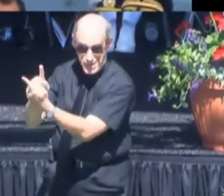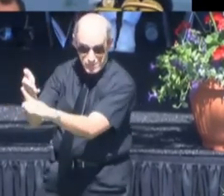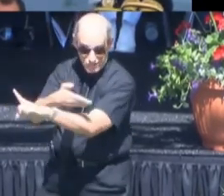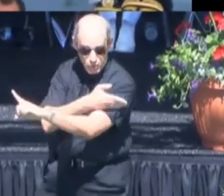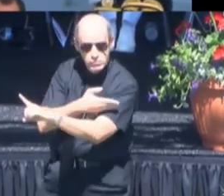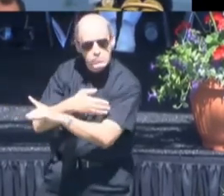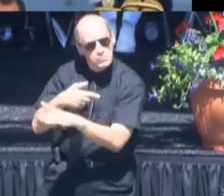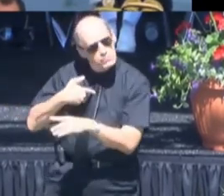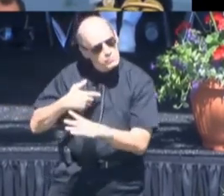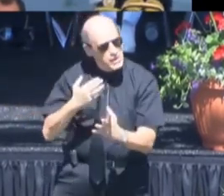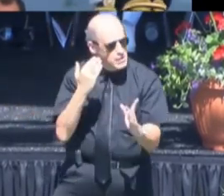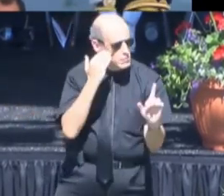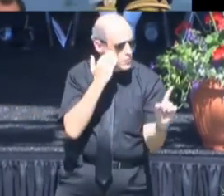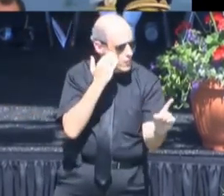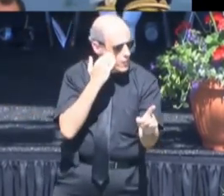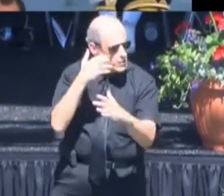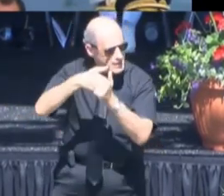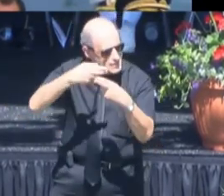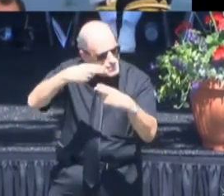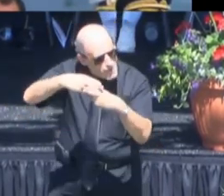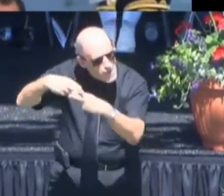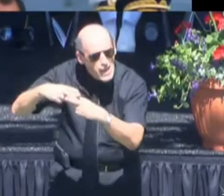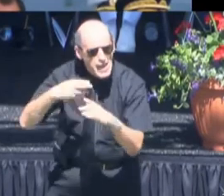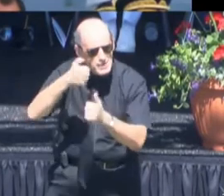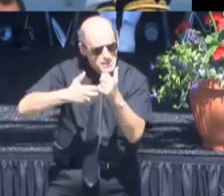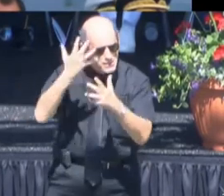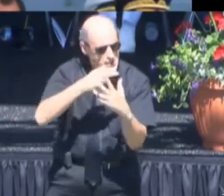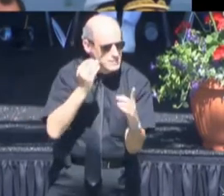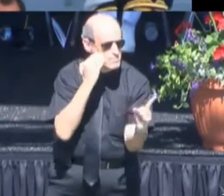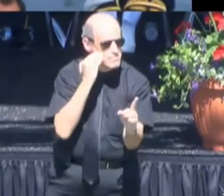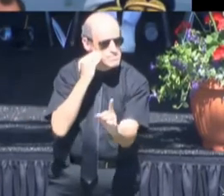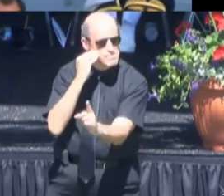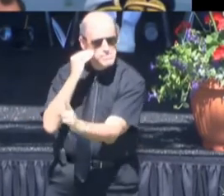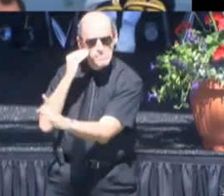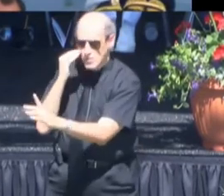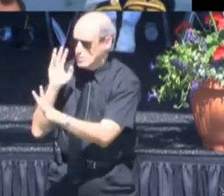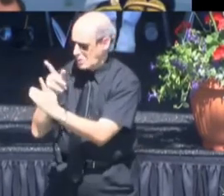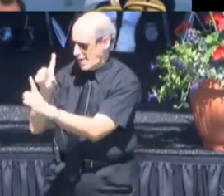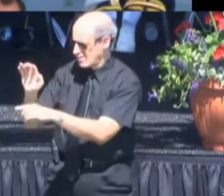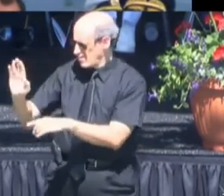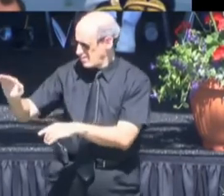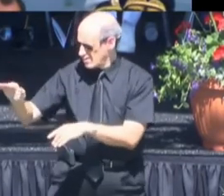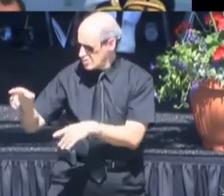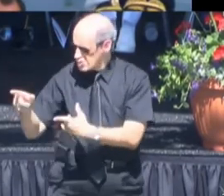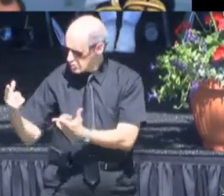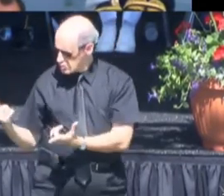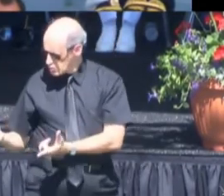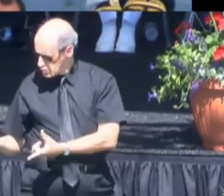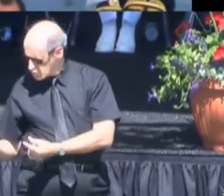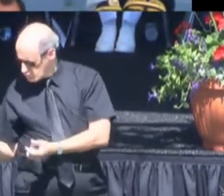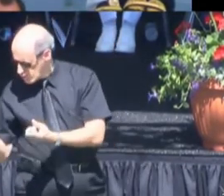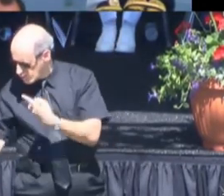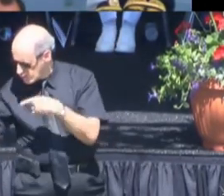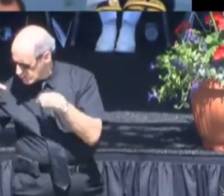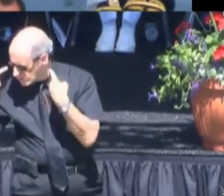Because I am familiar with every name tag and every face in the regiment. So I asked him, what was he doing all this time? He